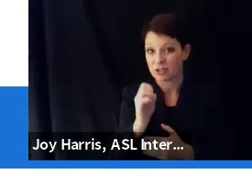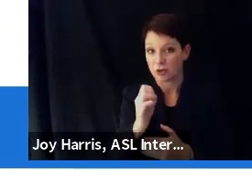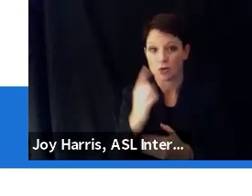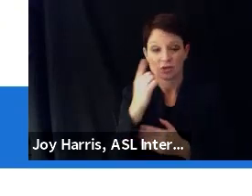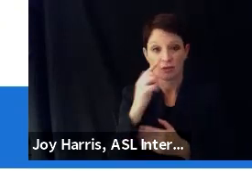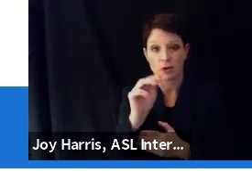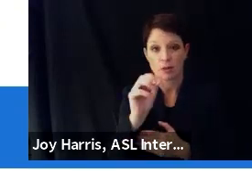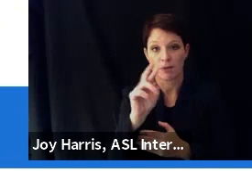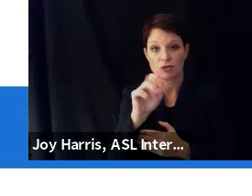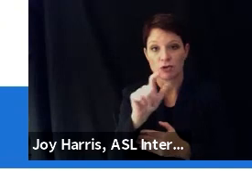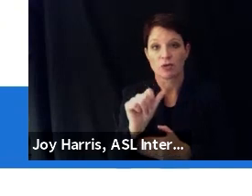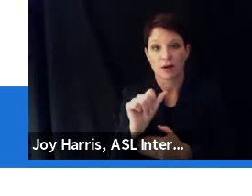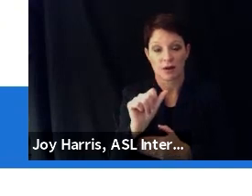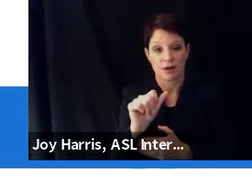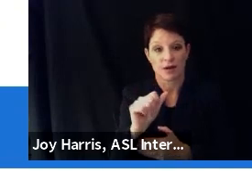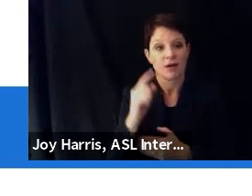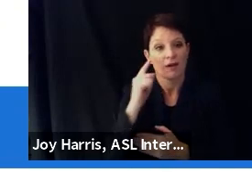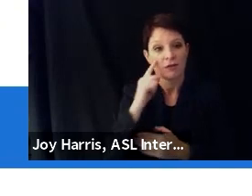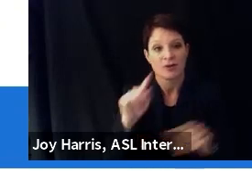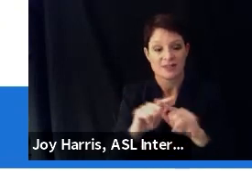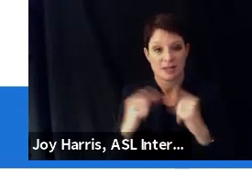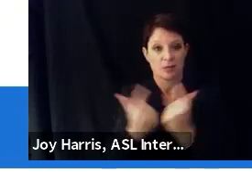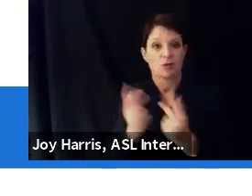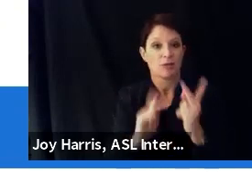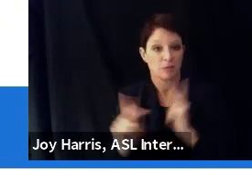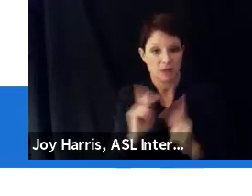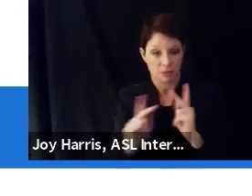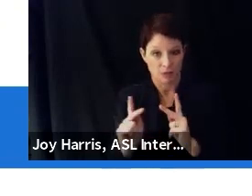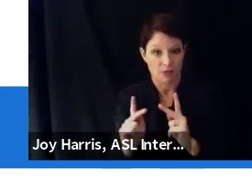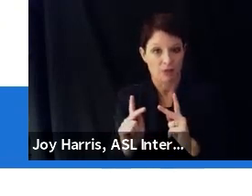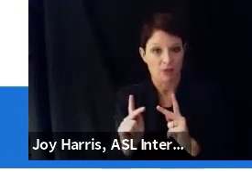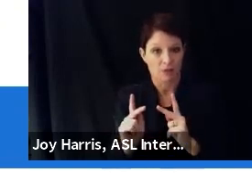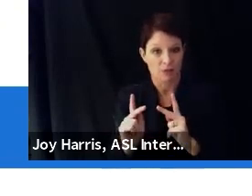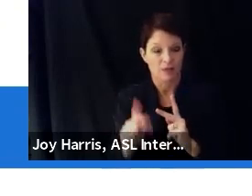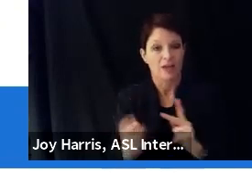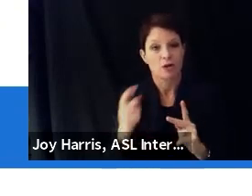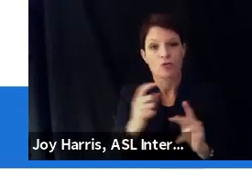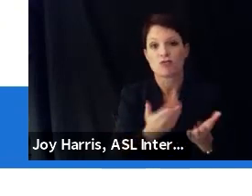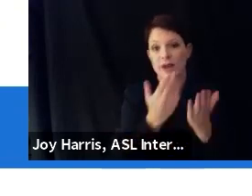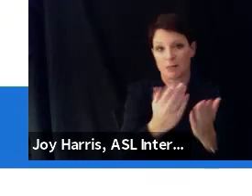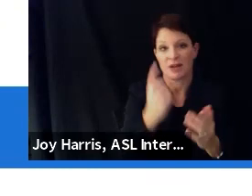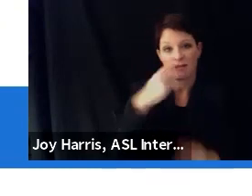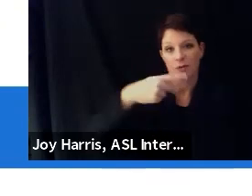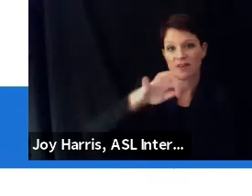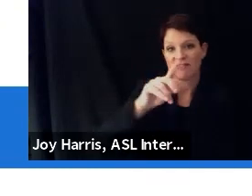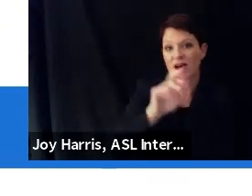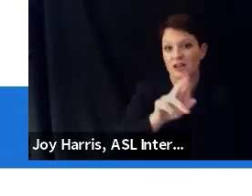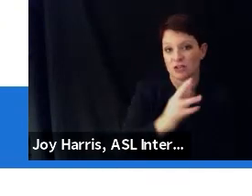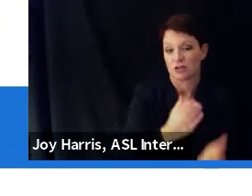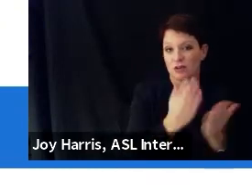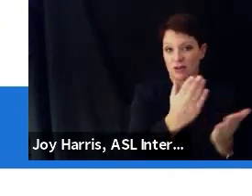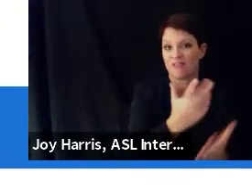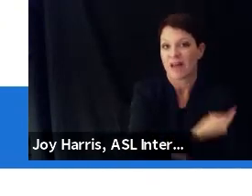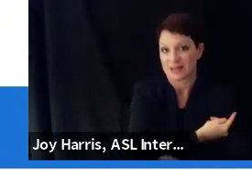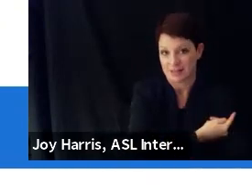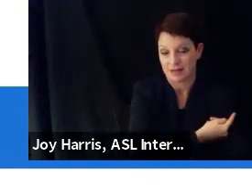vaccine for the same groups of people that are recommended to get the Pfizer vaccine